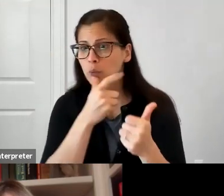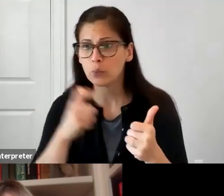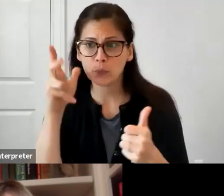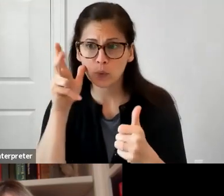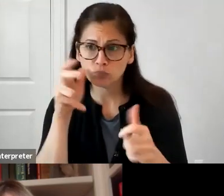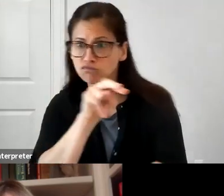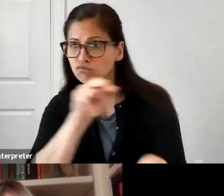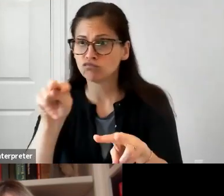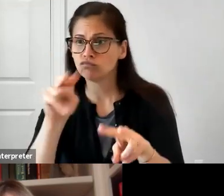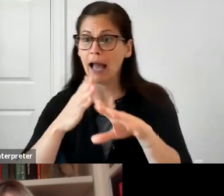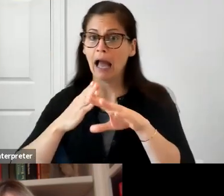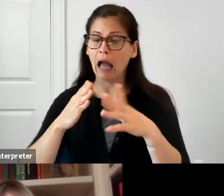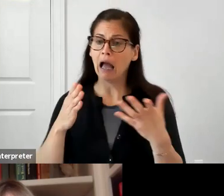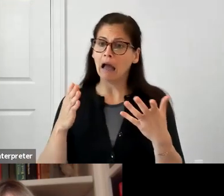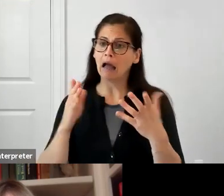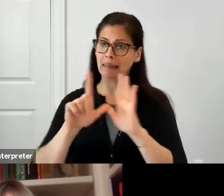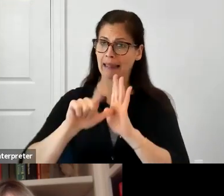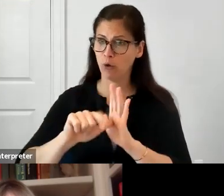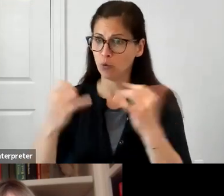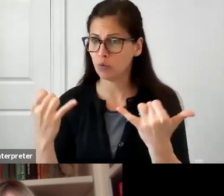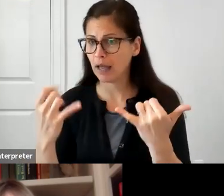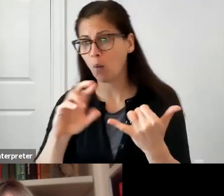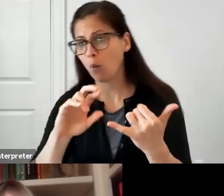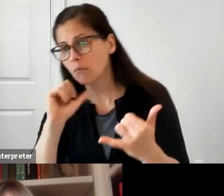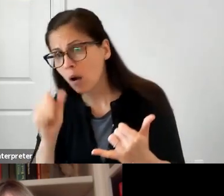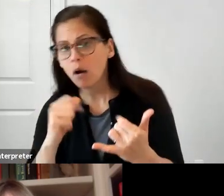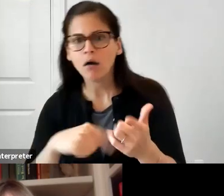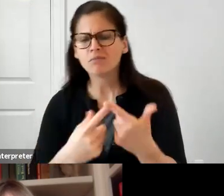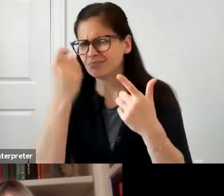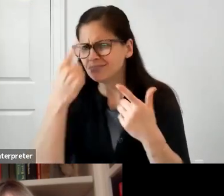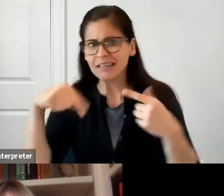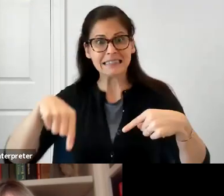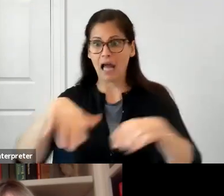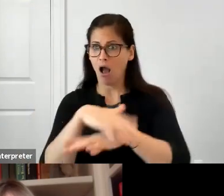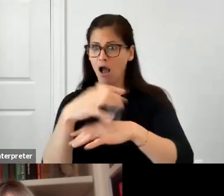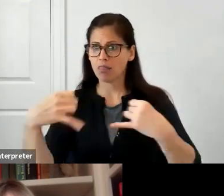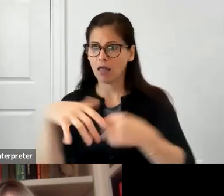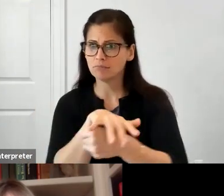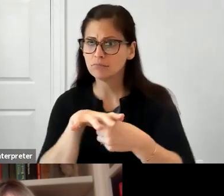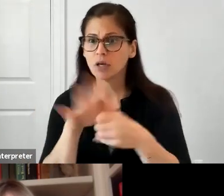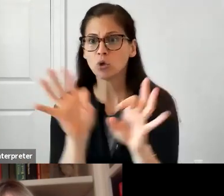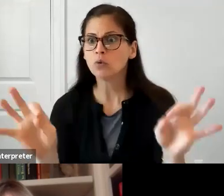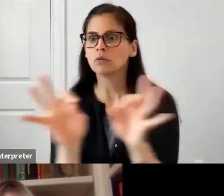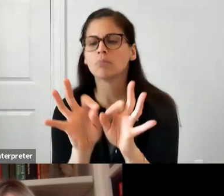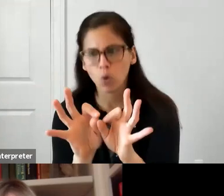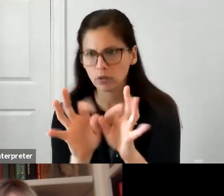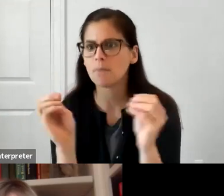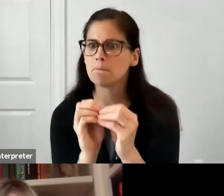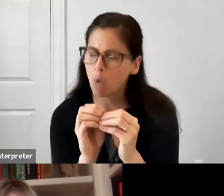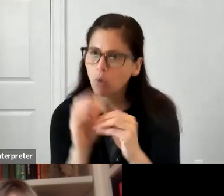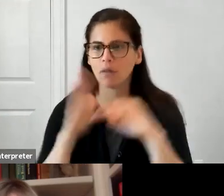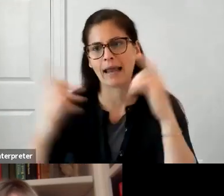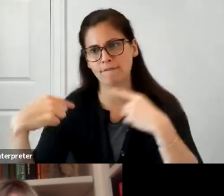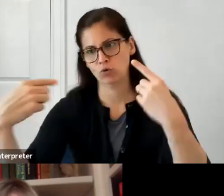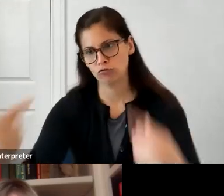this after the fact, understand that these virtual spaces are now more critically important than ever